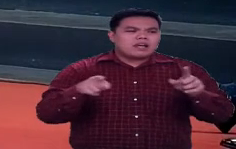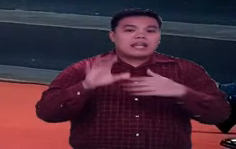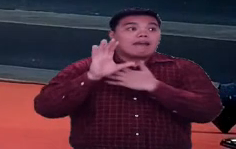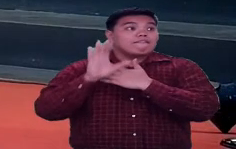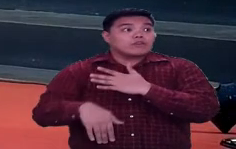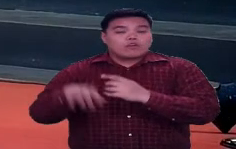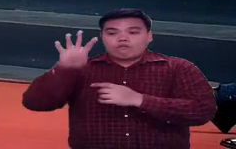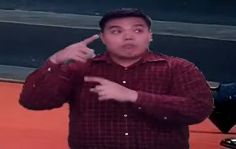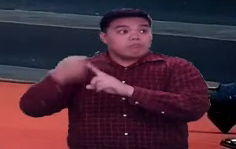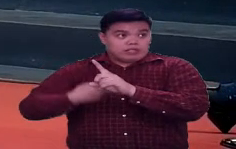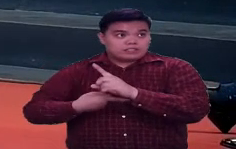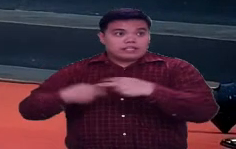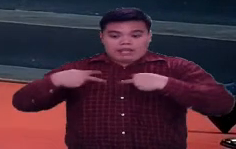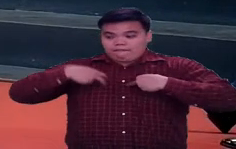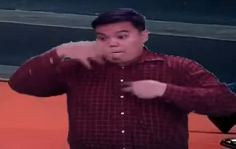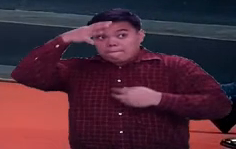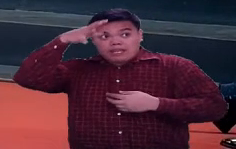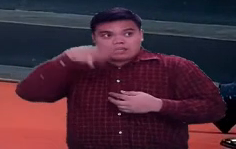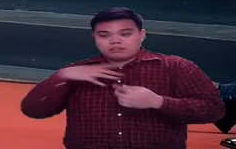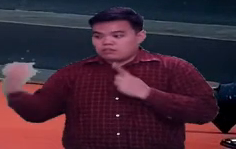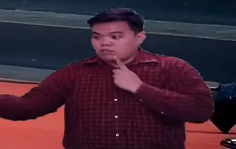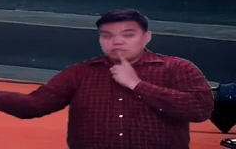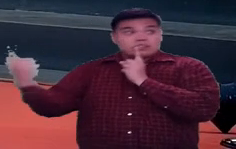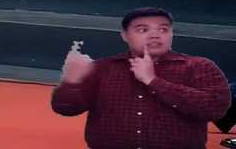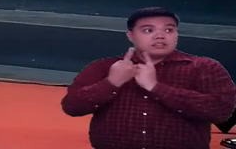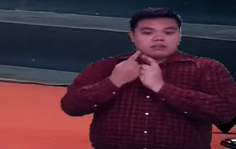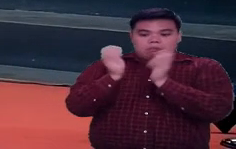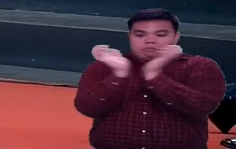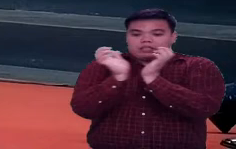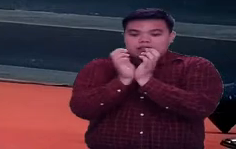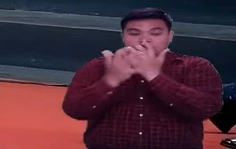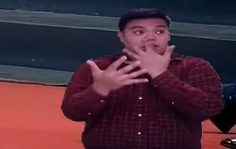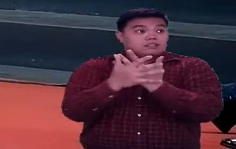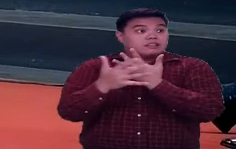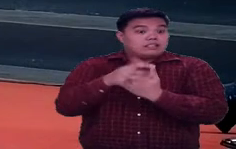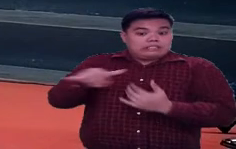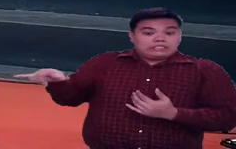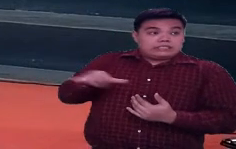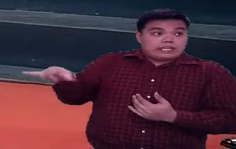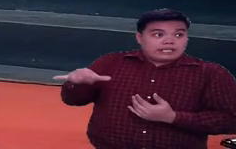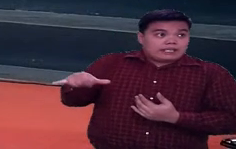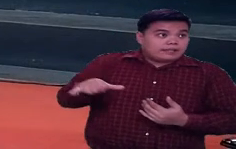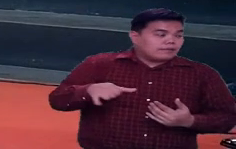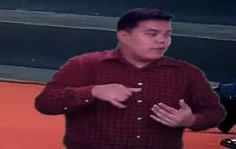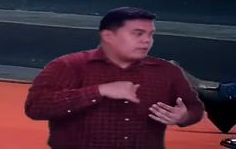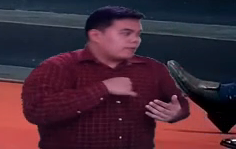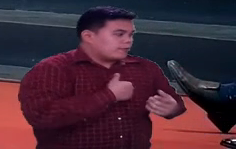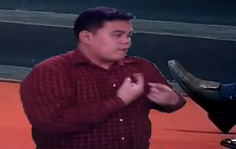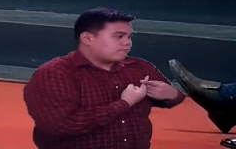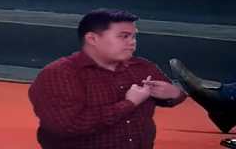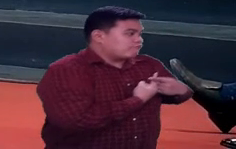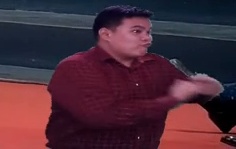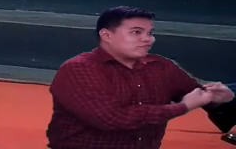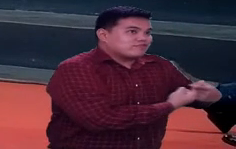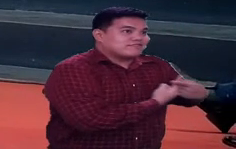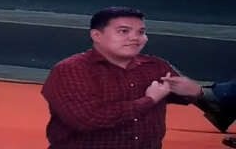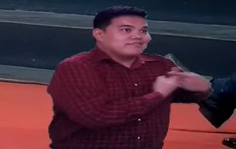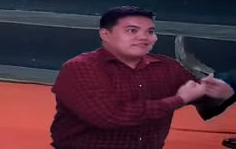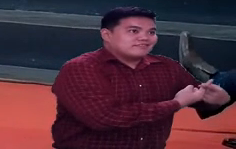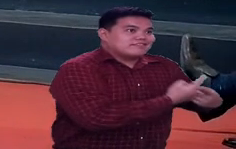After 4 months, there was a man that came. He was a prisoner, and he came and began to witness to Joshua.